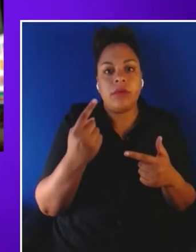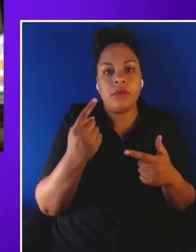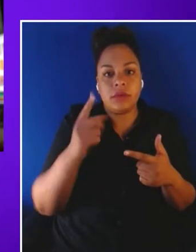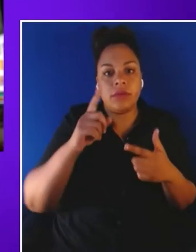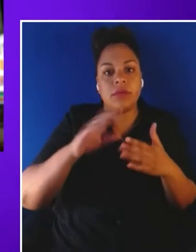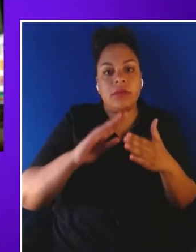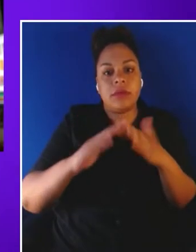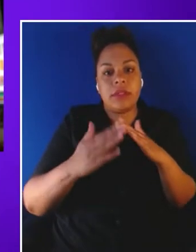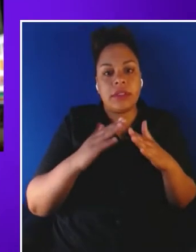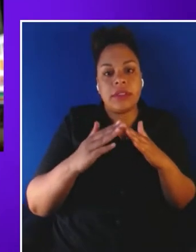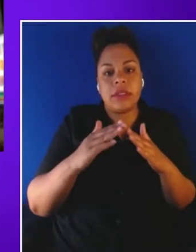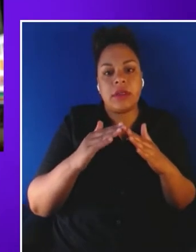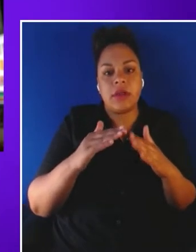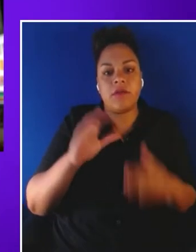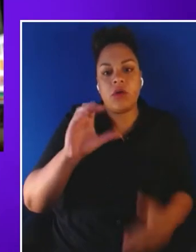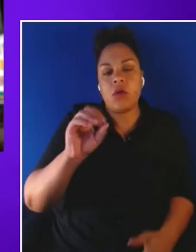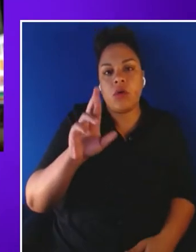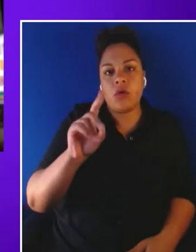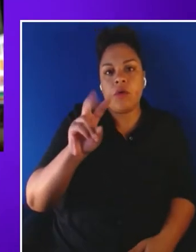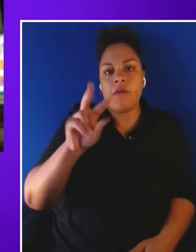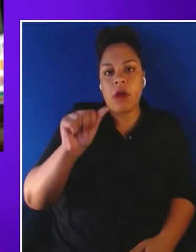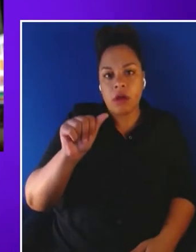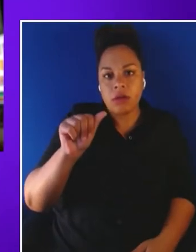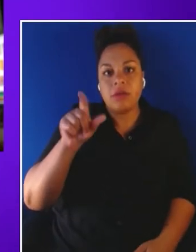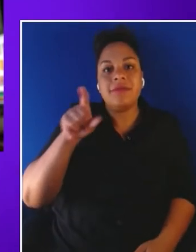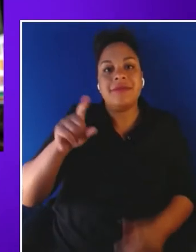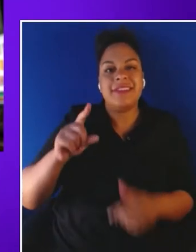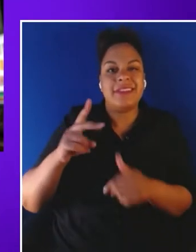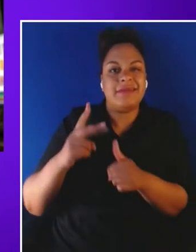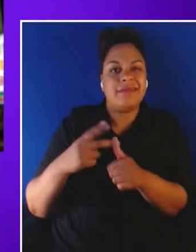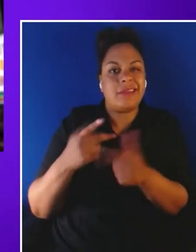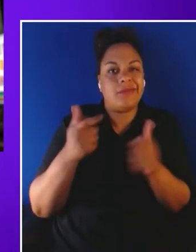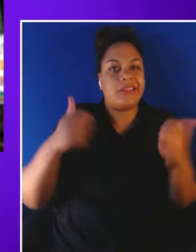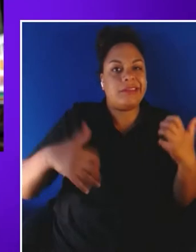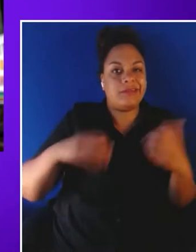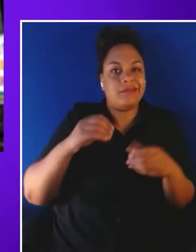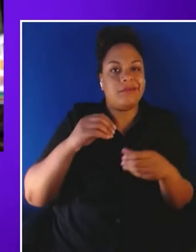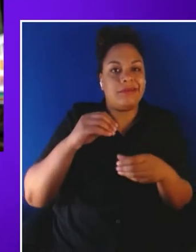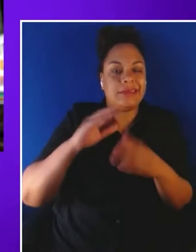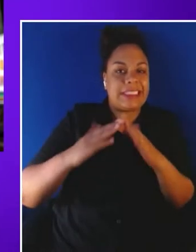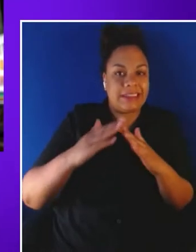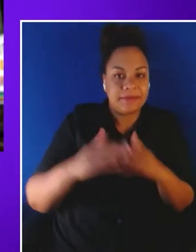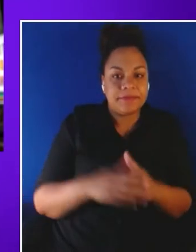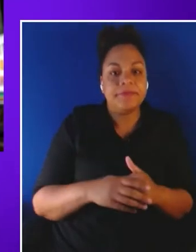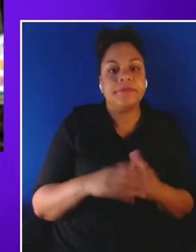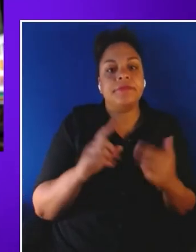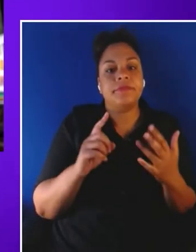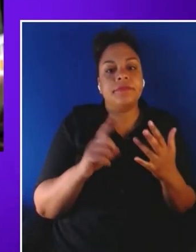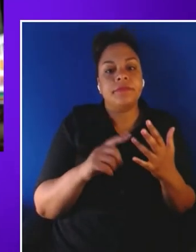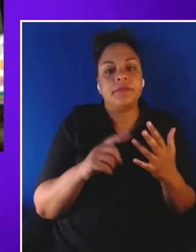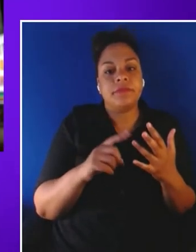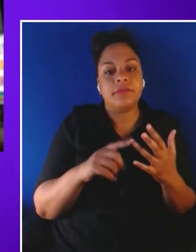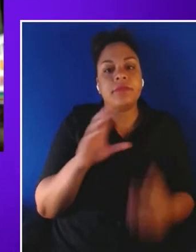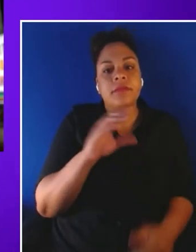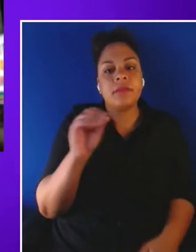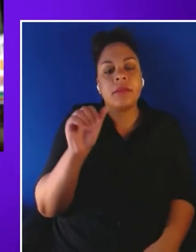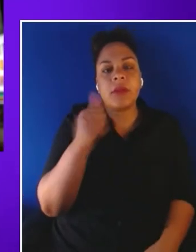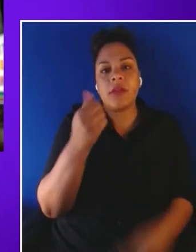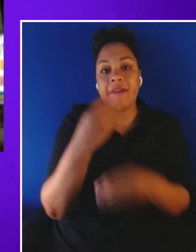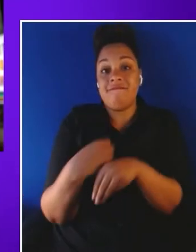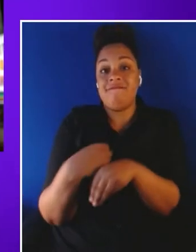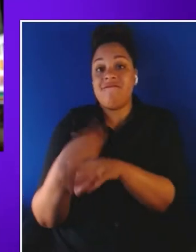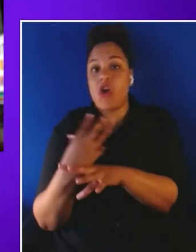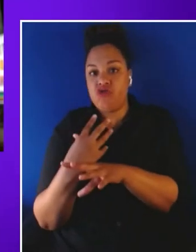where we shoot. It's the second city here in Argentina. And we did also a virtual casting for all the